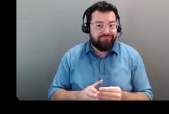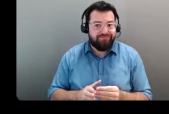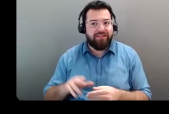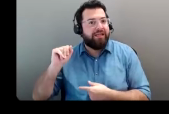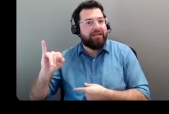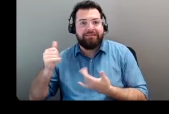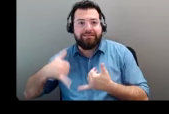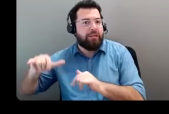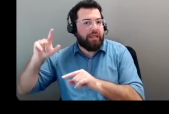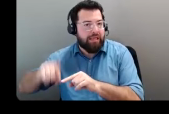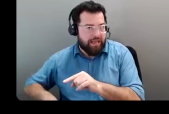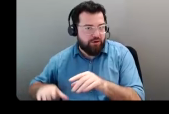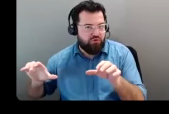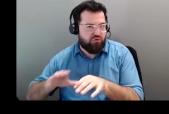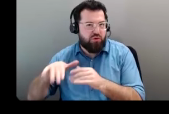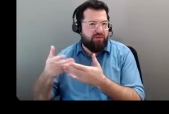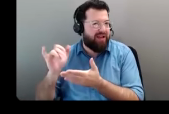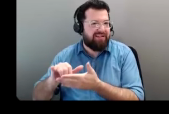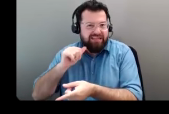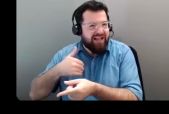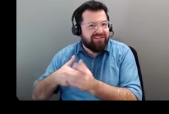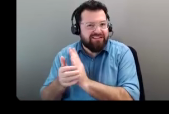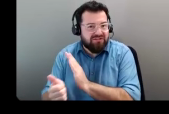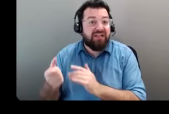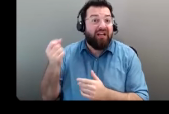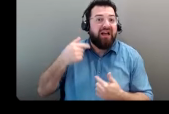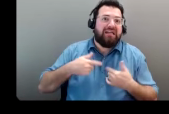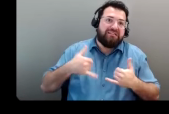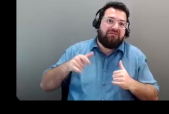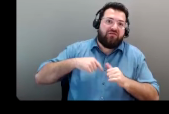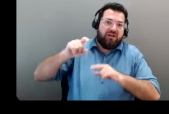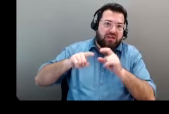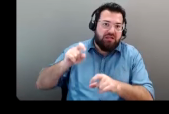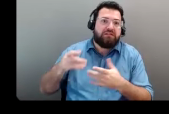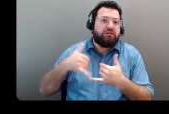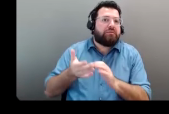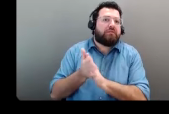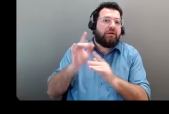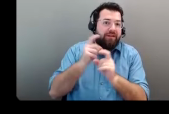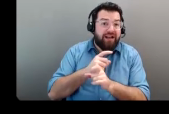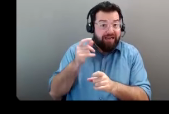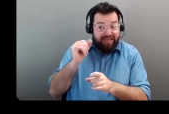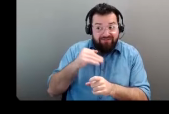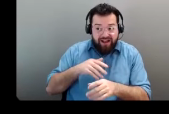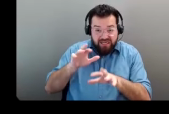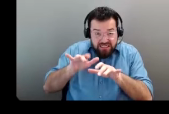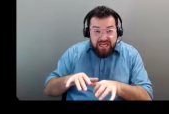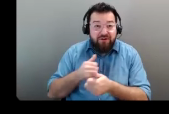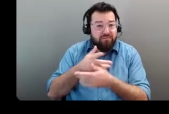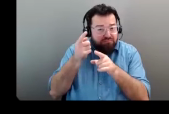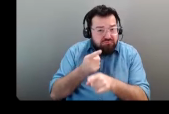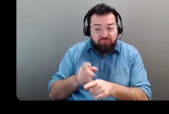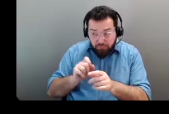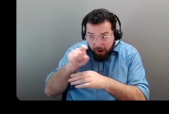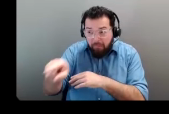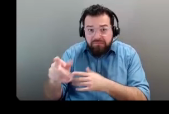I still have to ask the right questions to make it as complicated. And even if I do, still doesn't work. Like it's still like the AI is